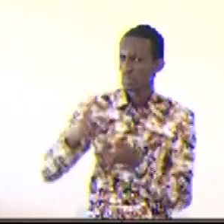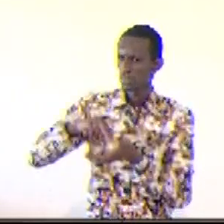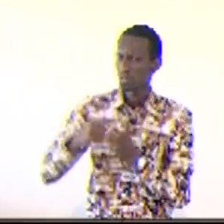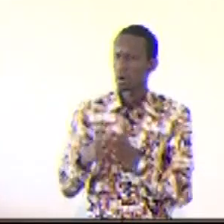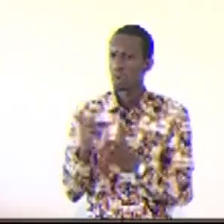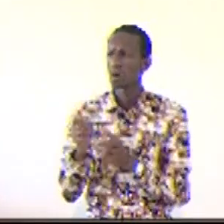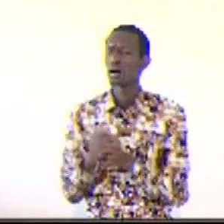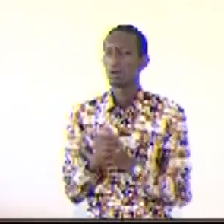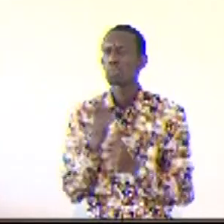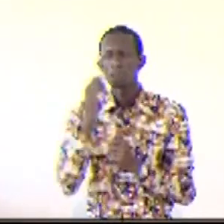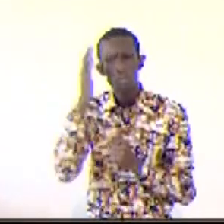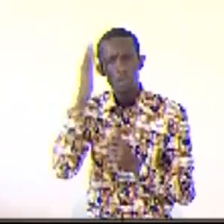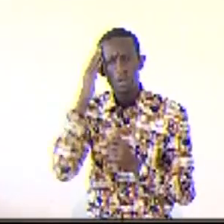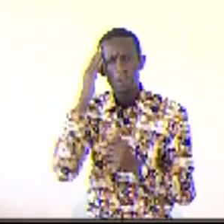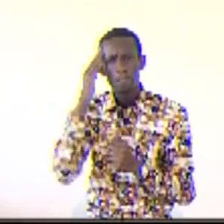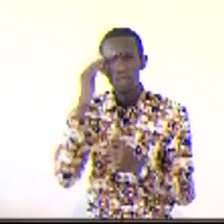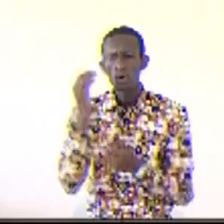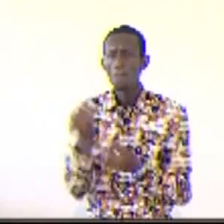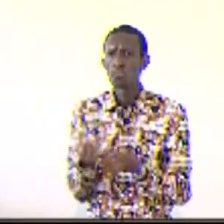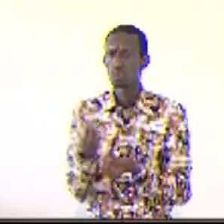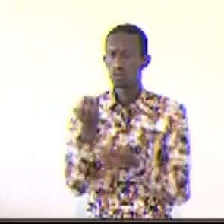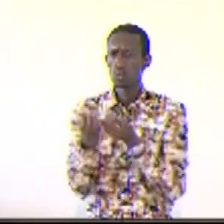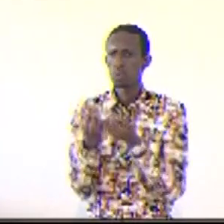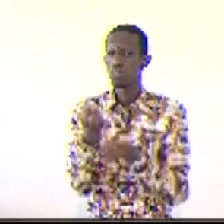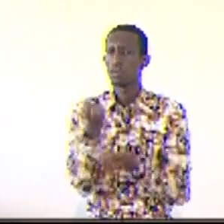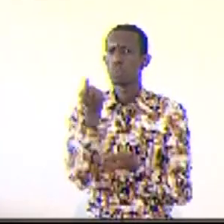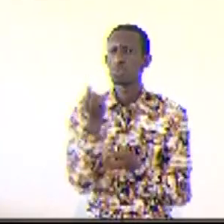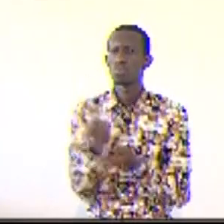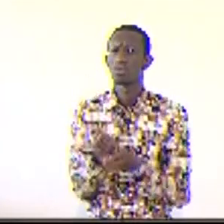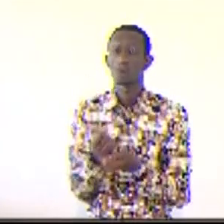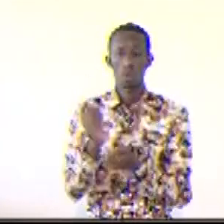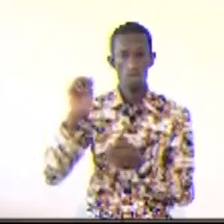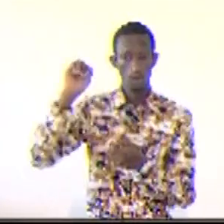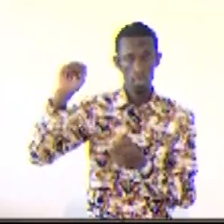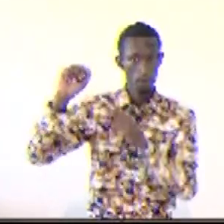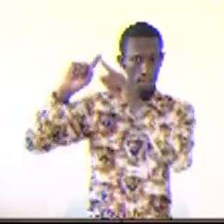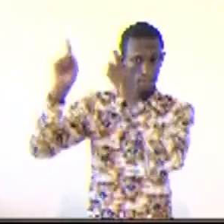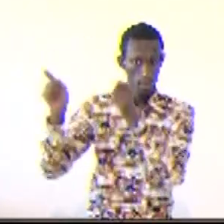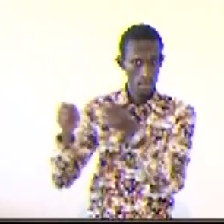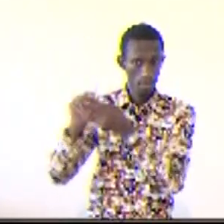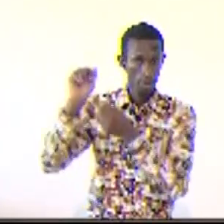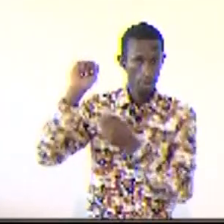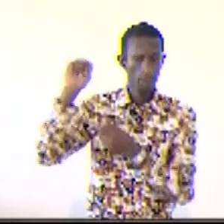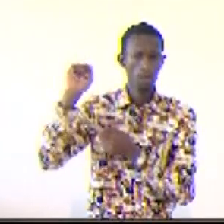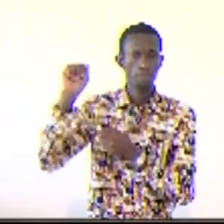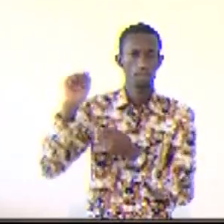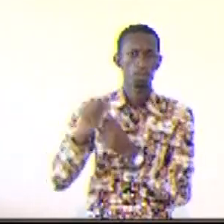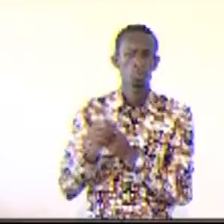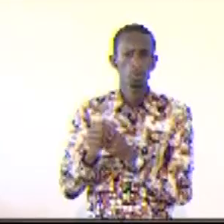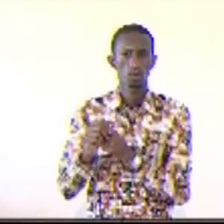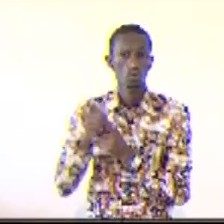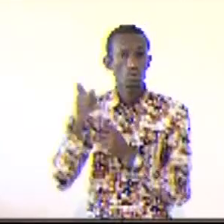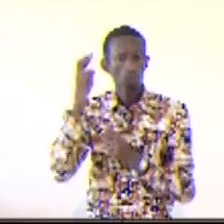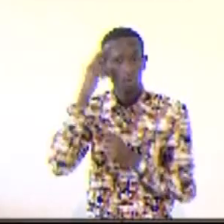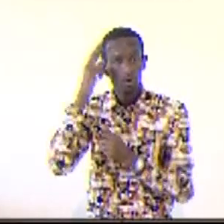apply heat to this substance A, When you apply the heat, you